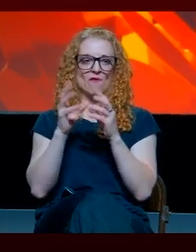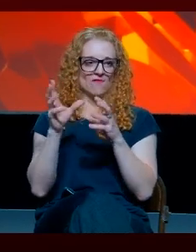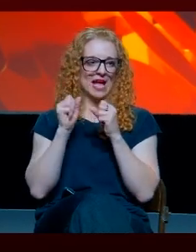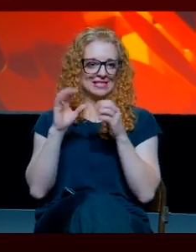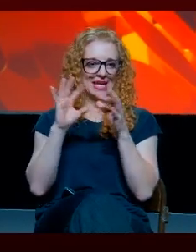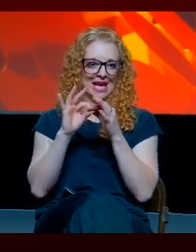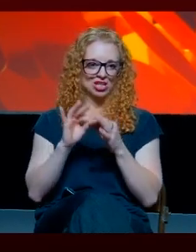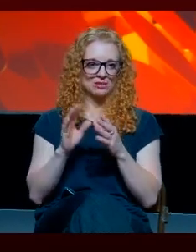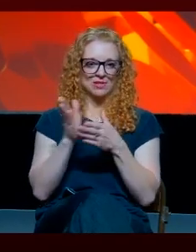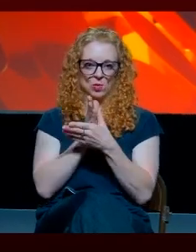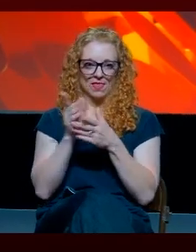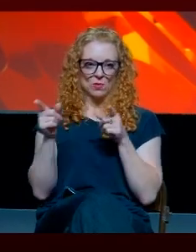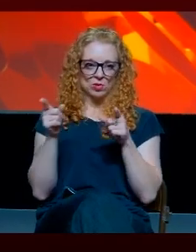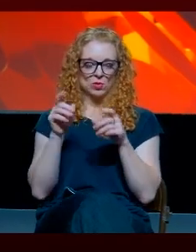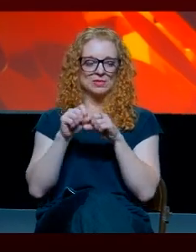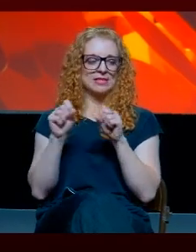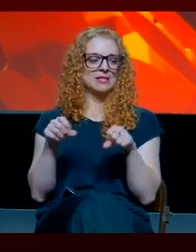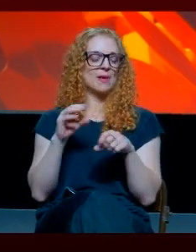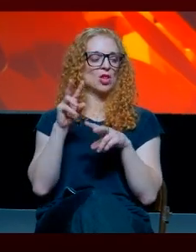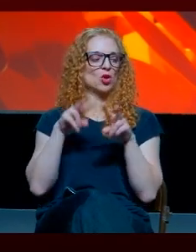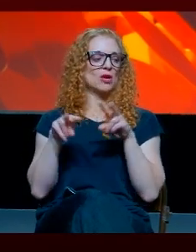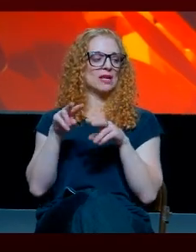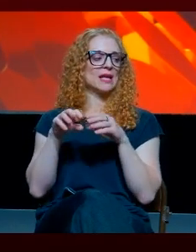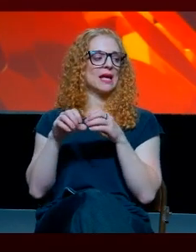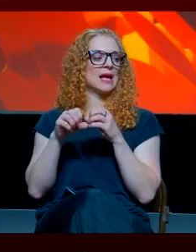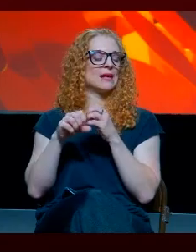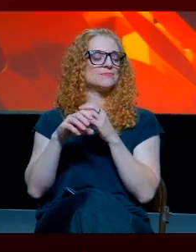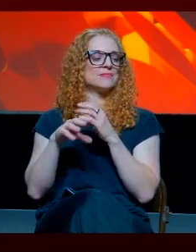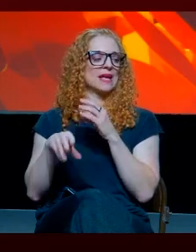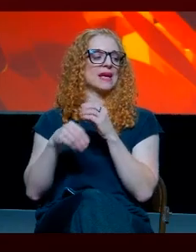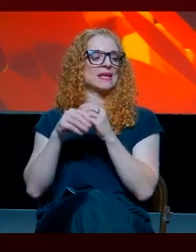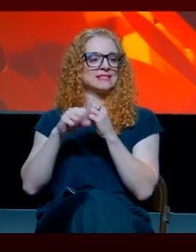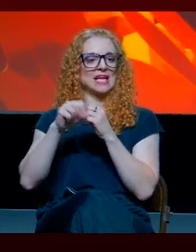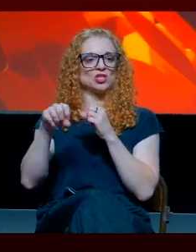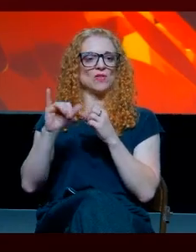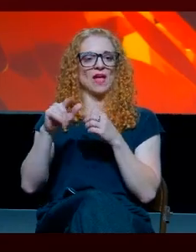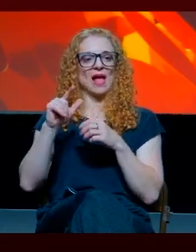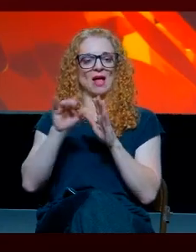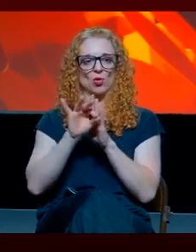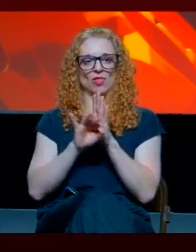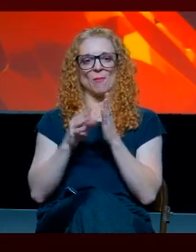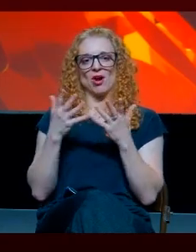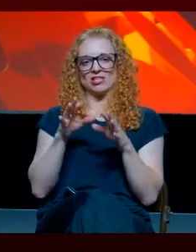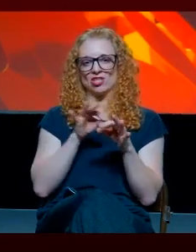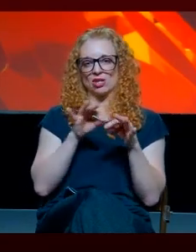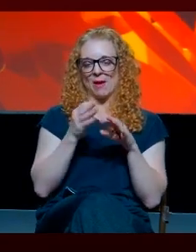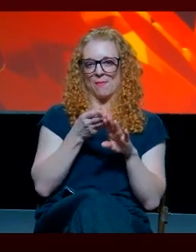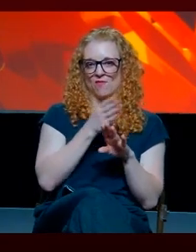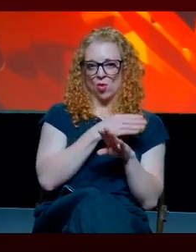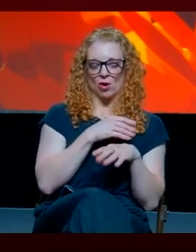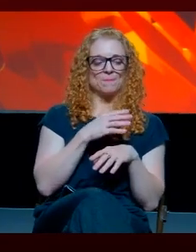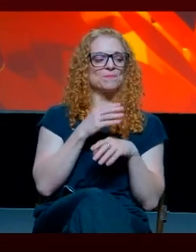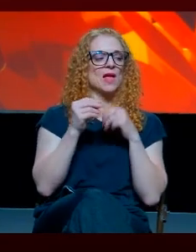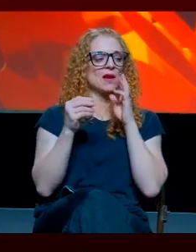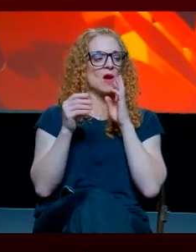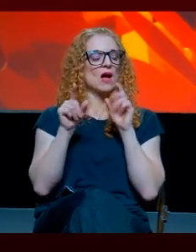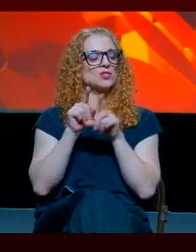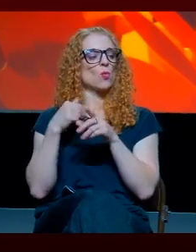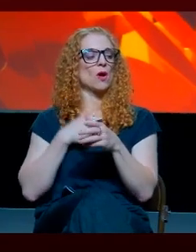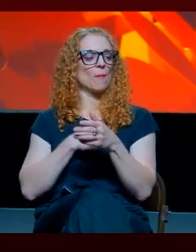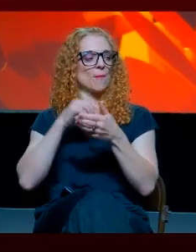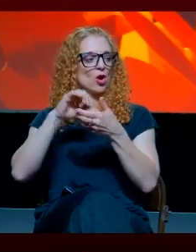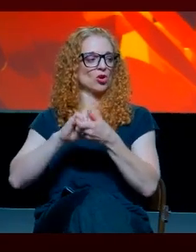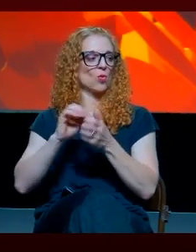two systems and look at extensions to the algorithm I talked about earlier. We're also partnering with